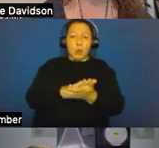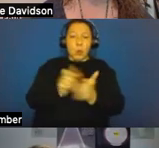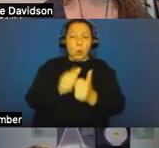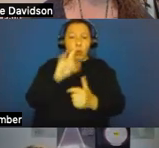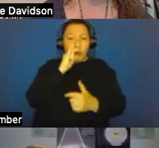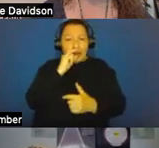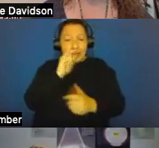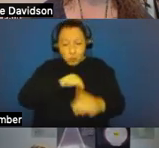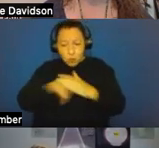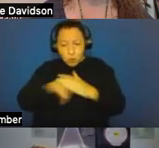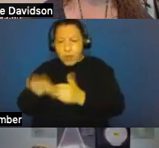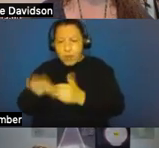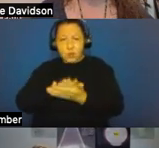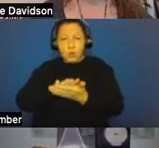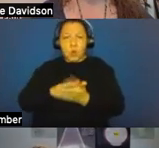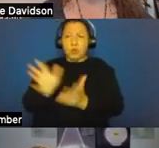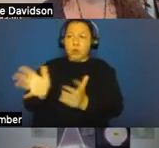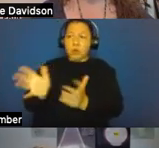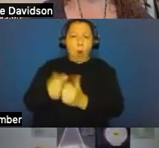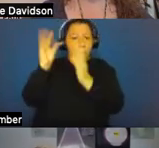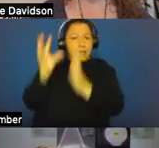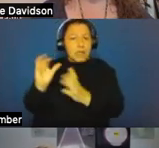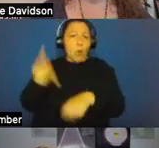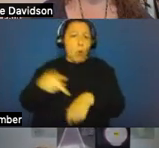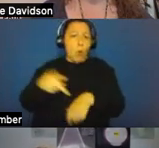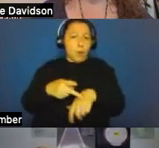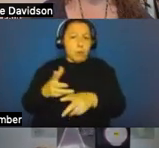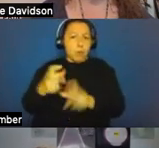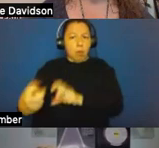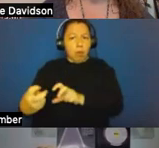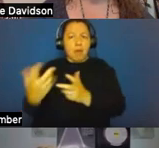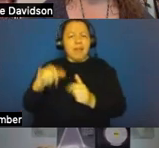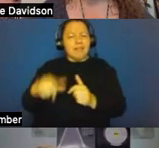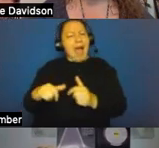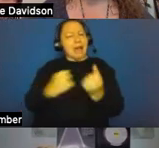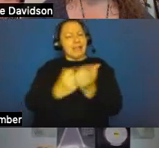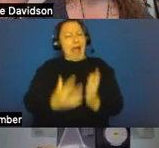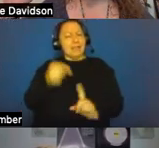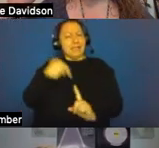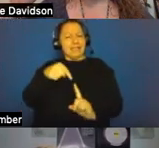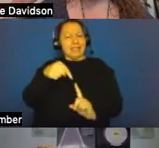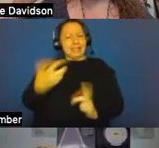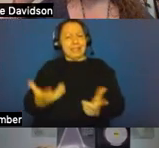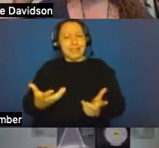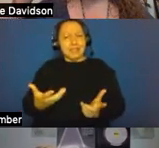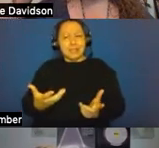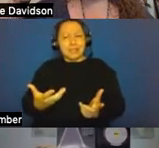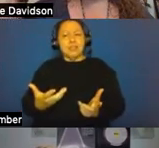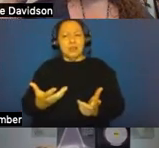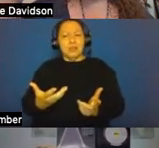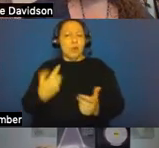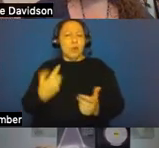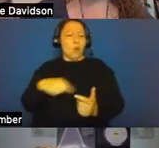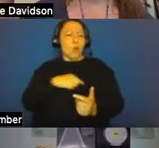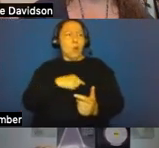the teacher or the principal, that is advocacy, right? So but we're asking to think